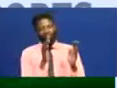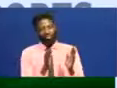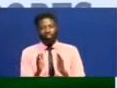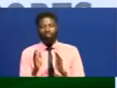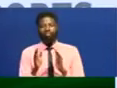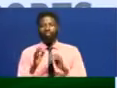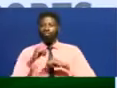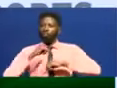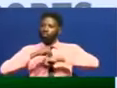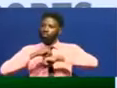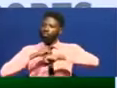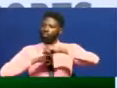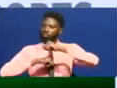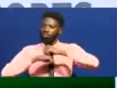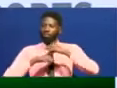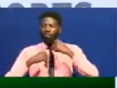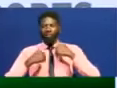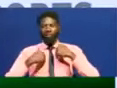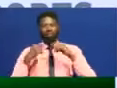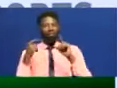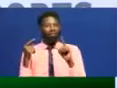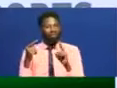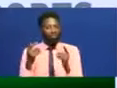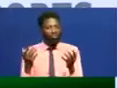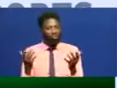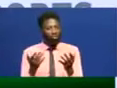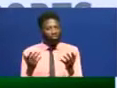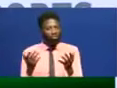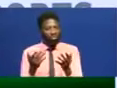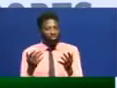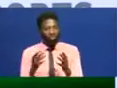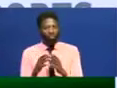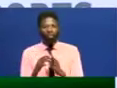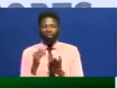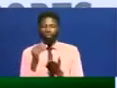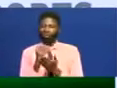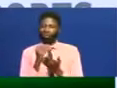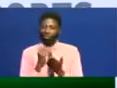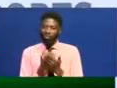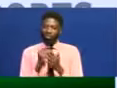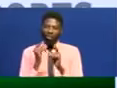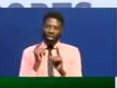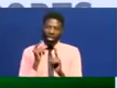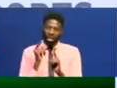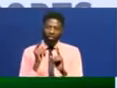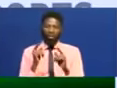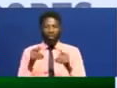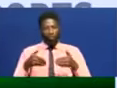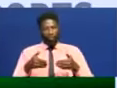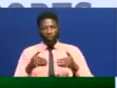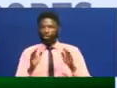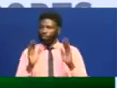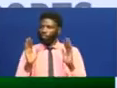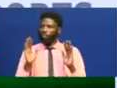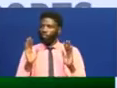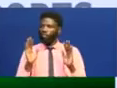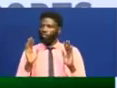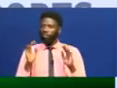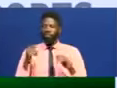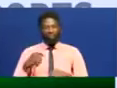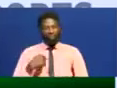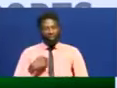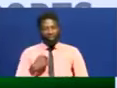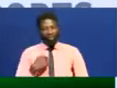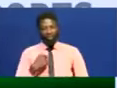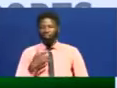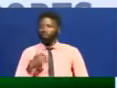structured on definite, substantive programs for the youth. I'm very proud of